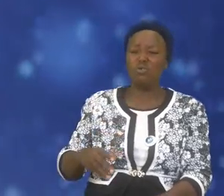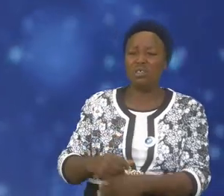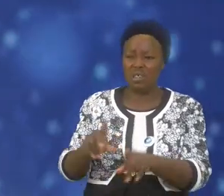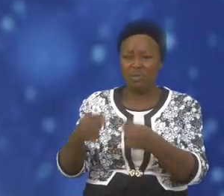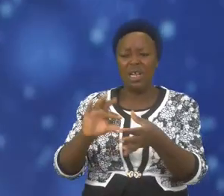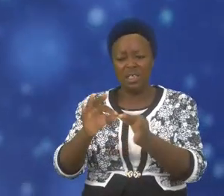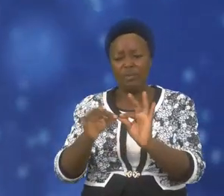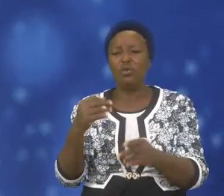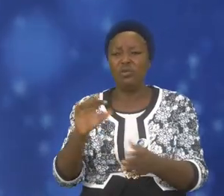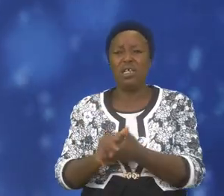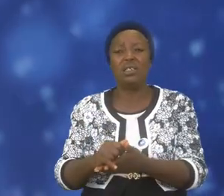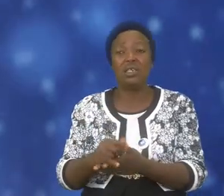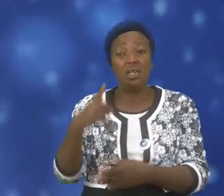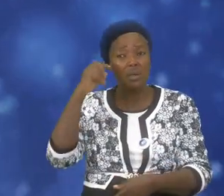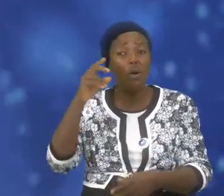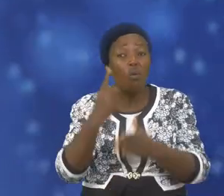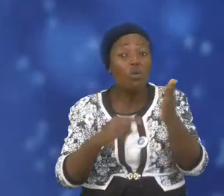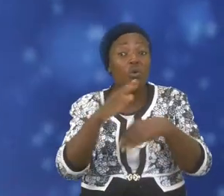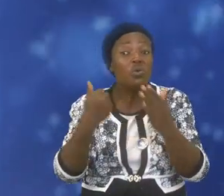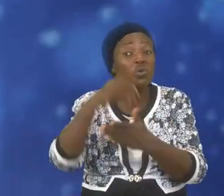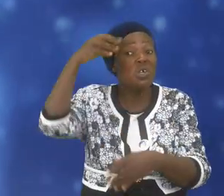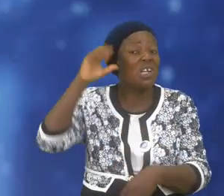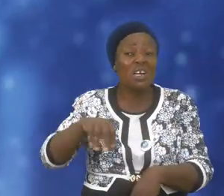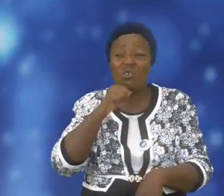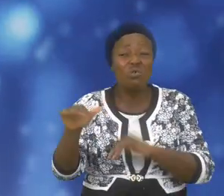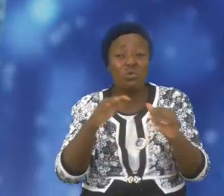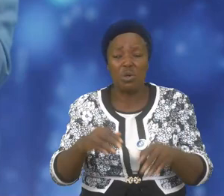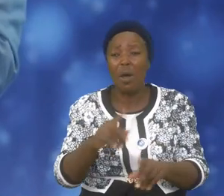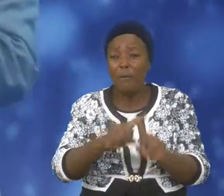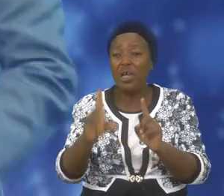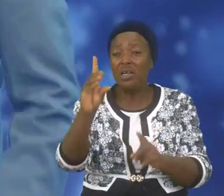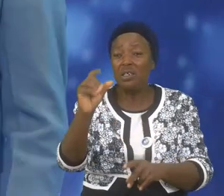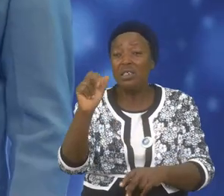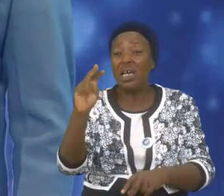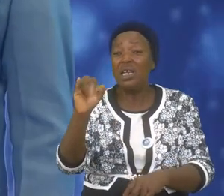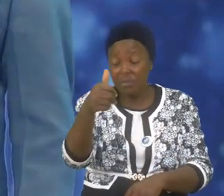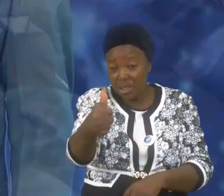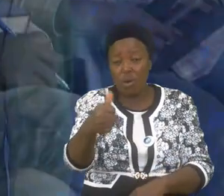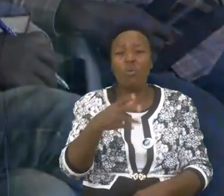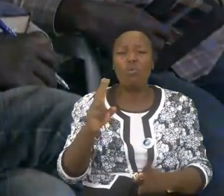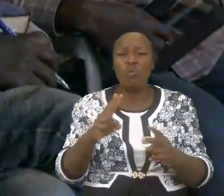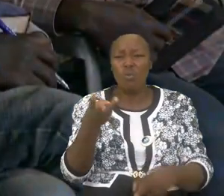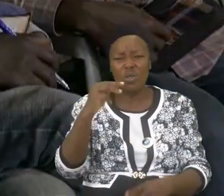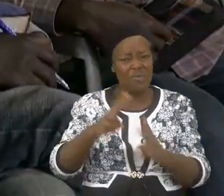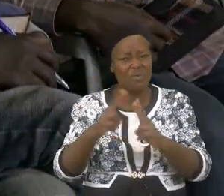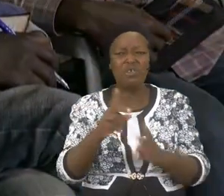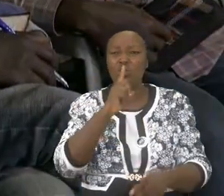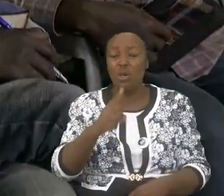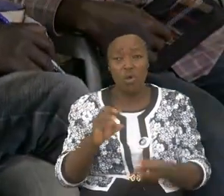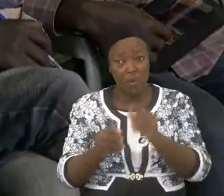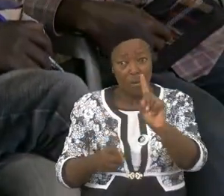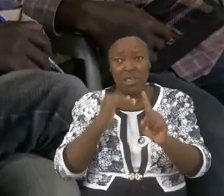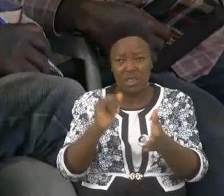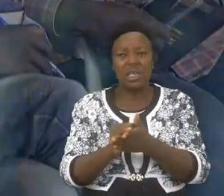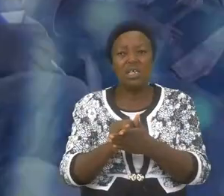he was so sure. Number one, he had conviction in the Lord that God will not